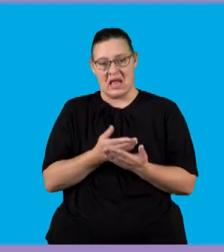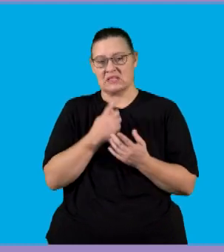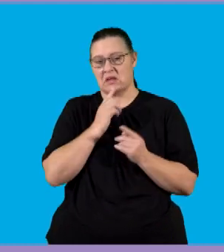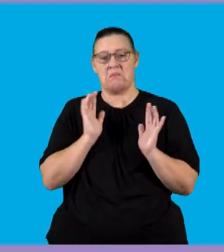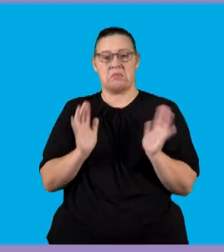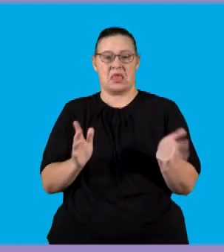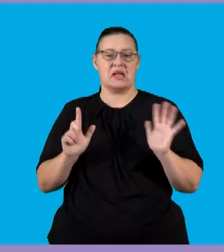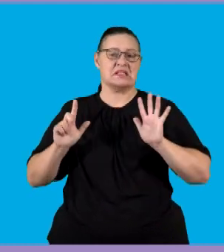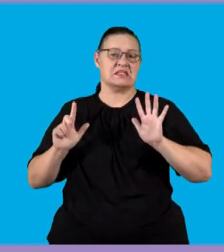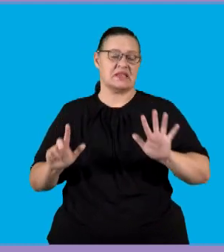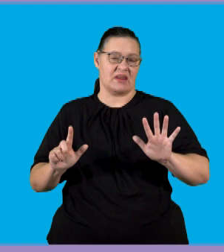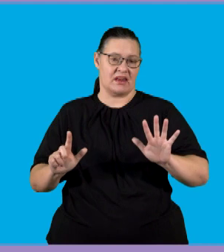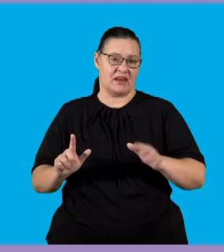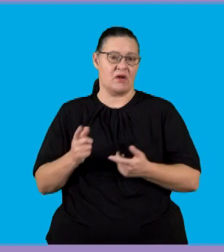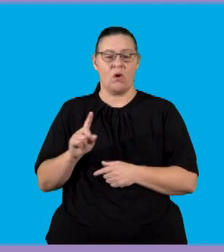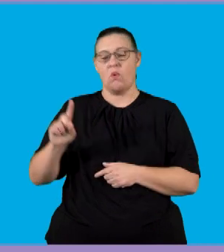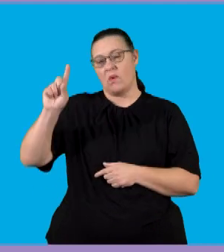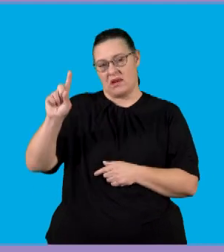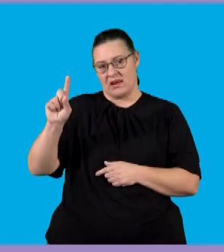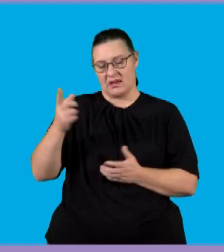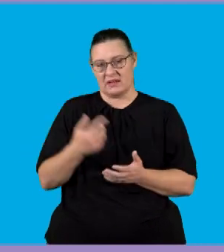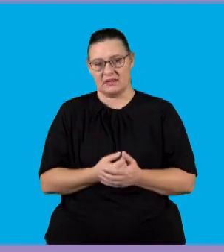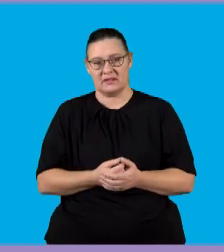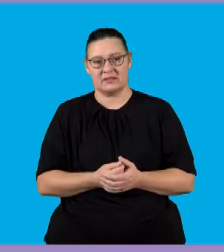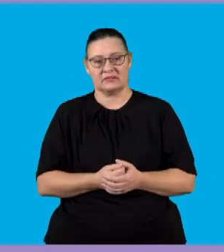final answer of 7 exponent